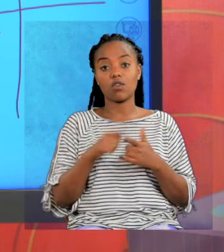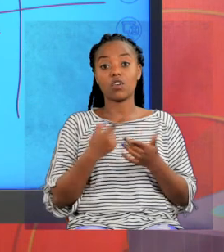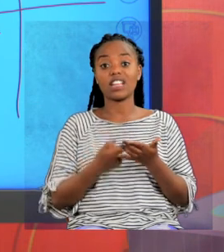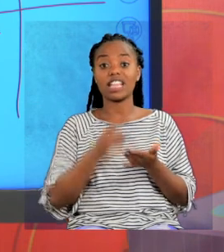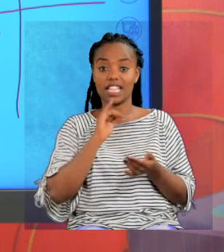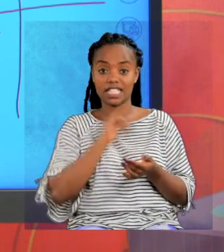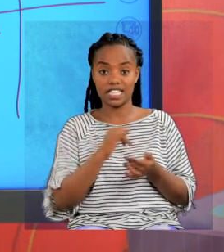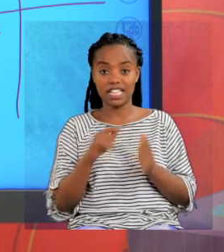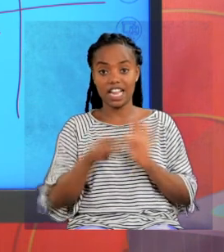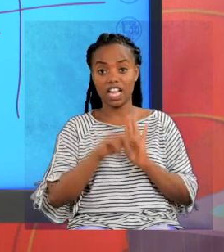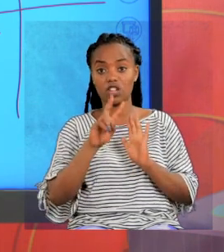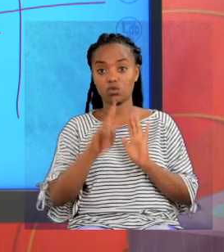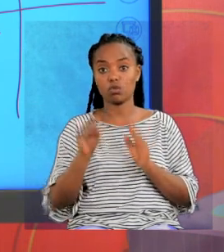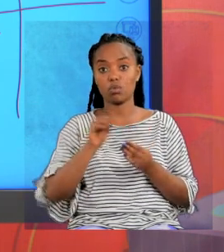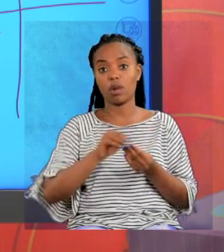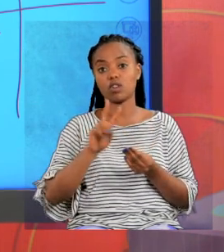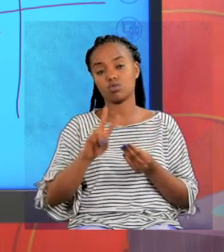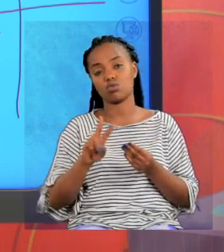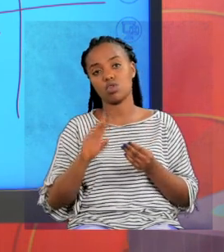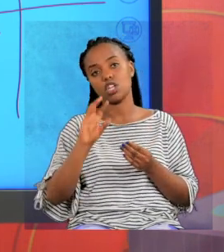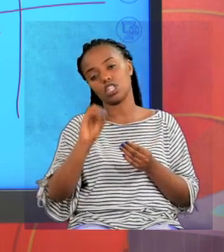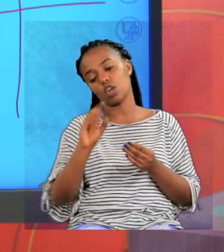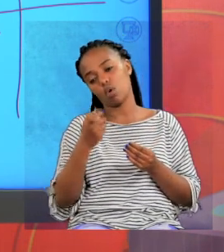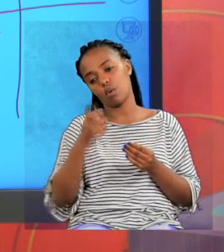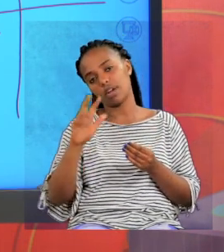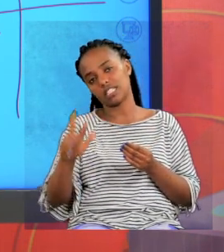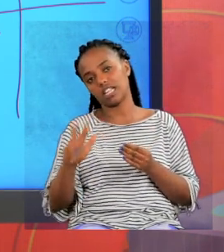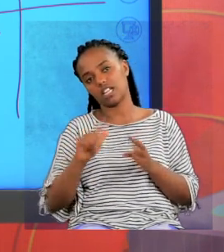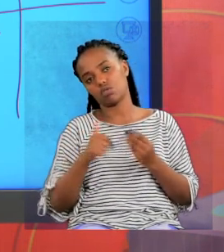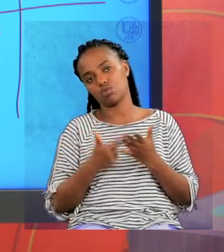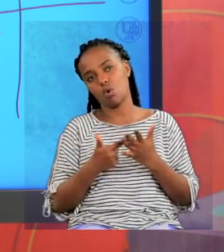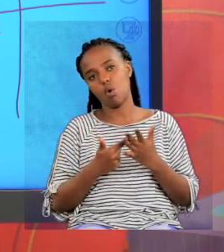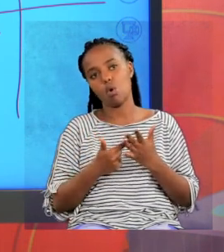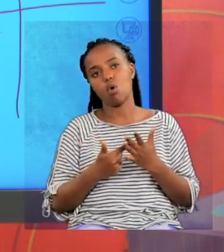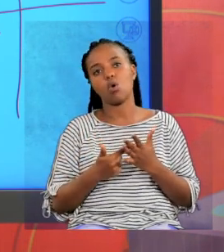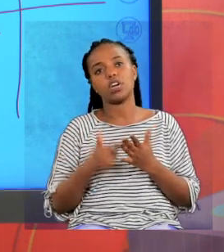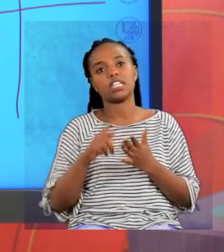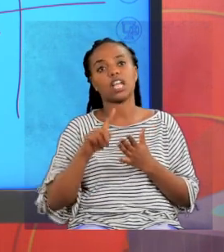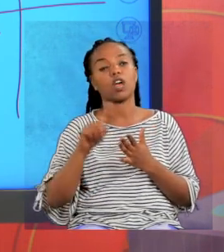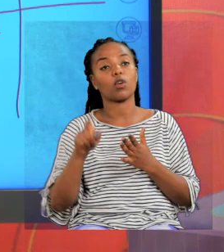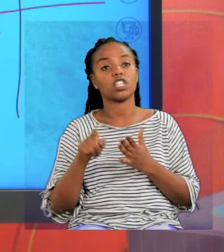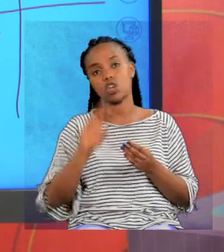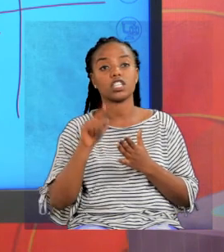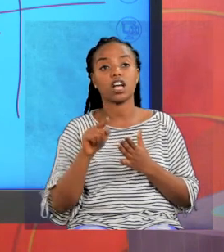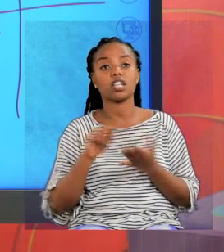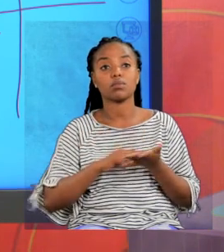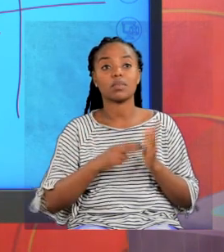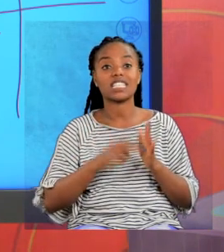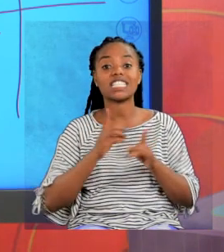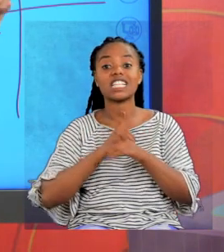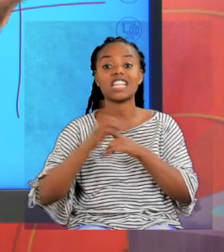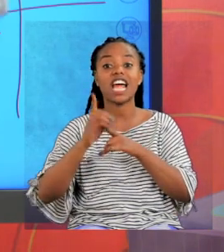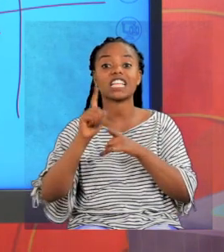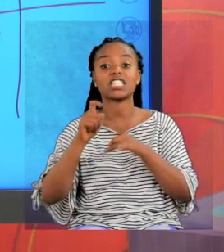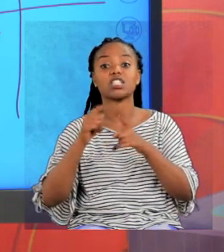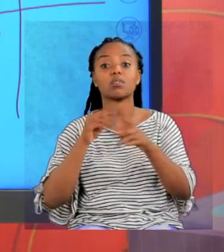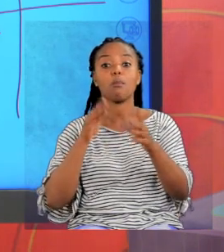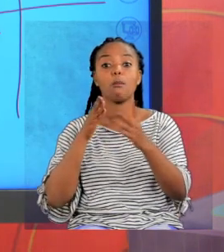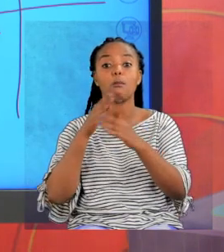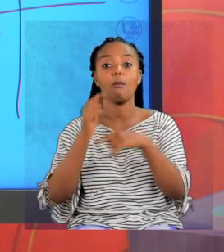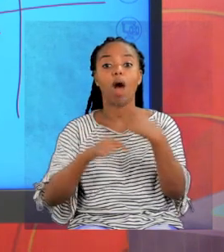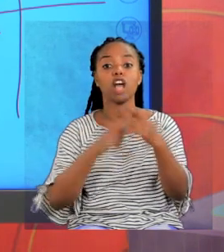is negative 2 plus 2 0, 0, 3. The equation that means the directrix passes